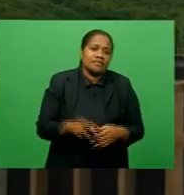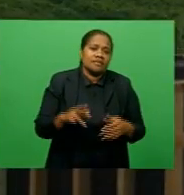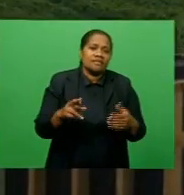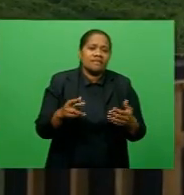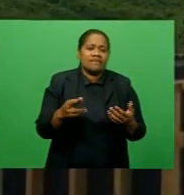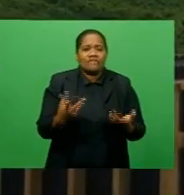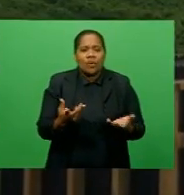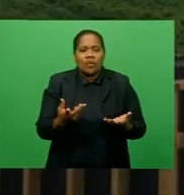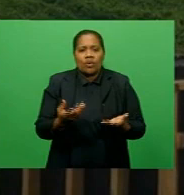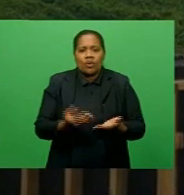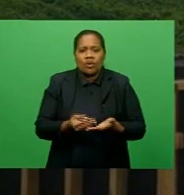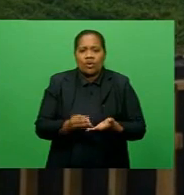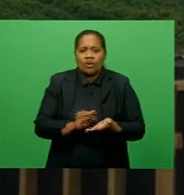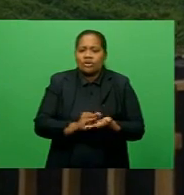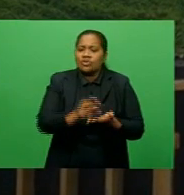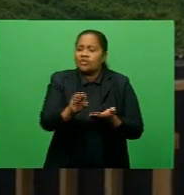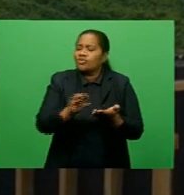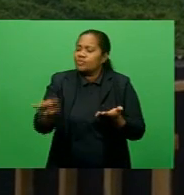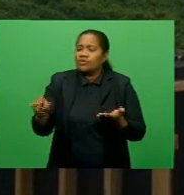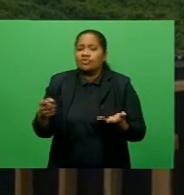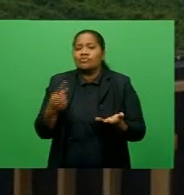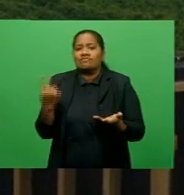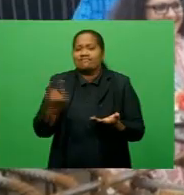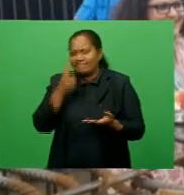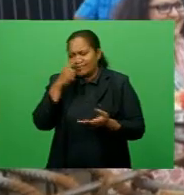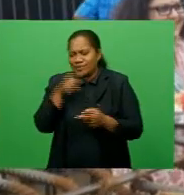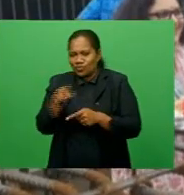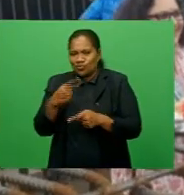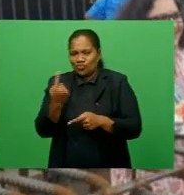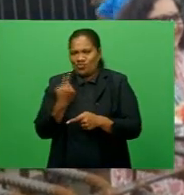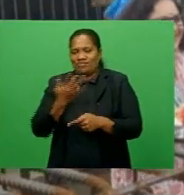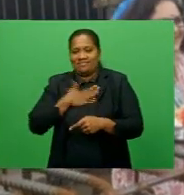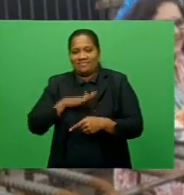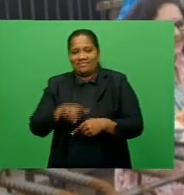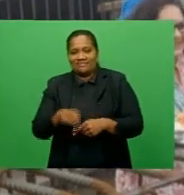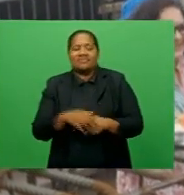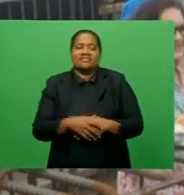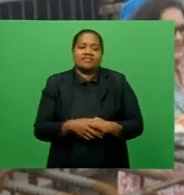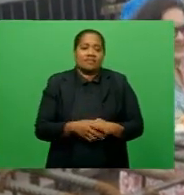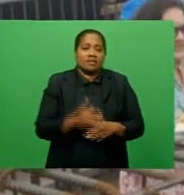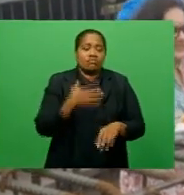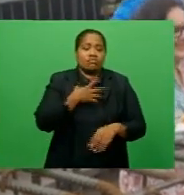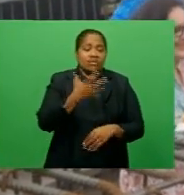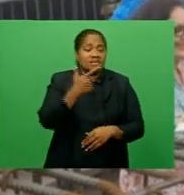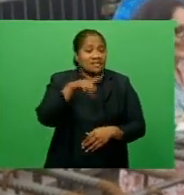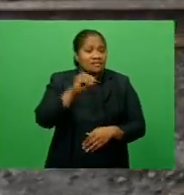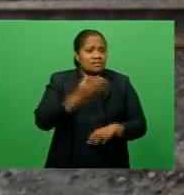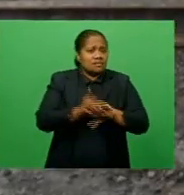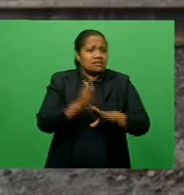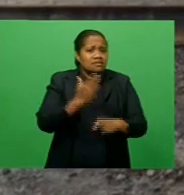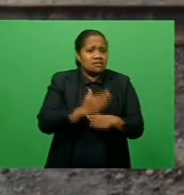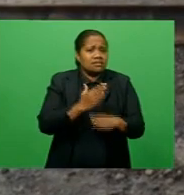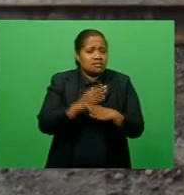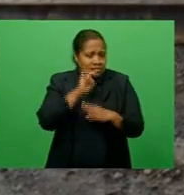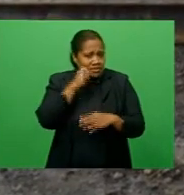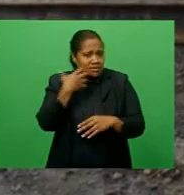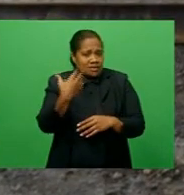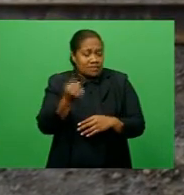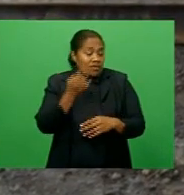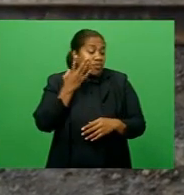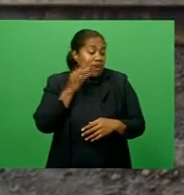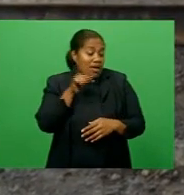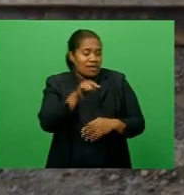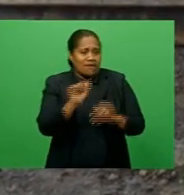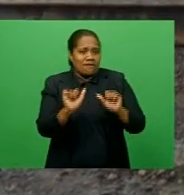subsequent distribution to clients and customers. More than 70 new jobs will be created when work on the terminal is completed